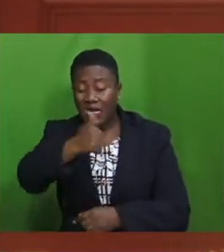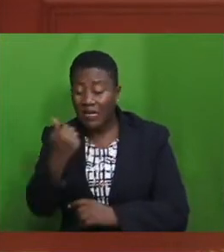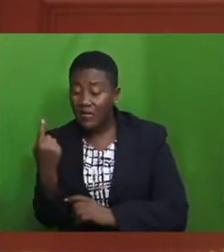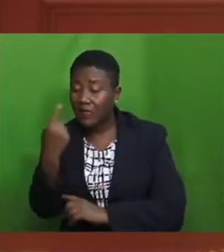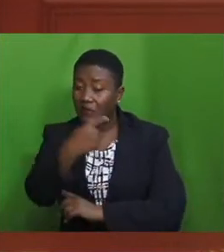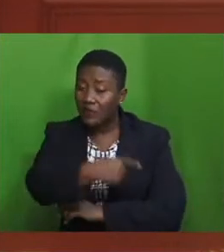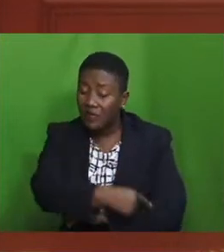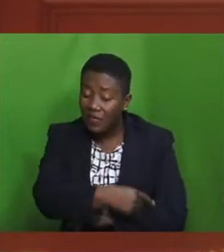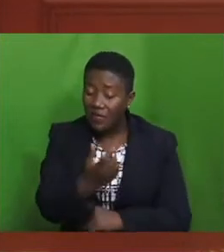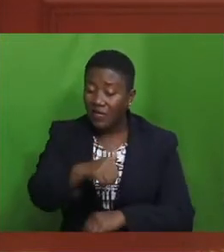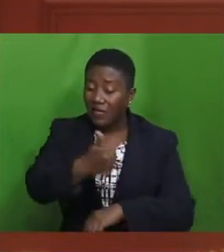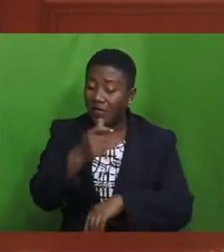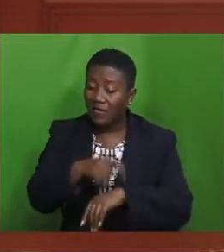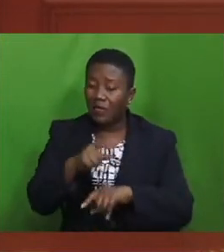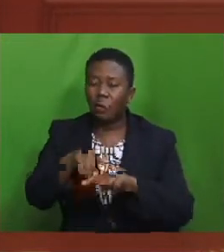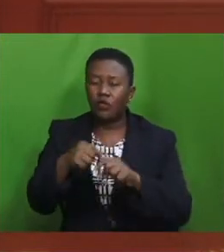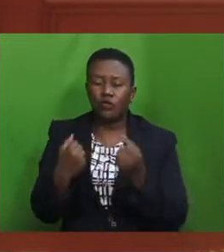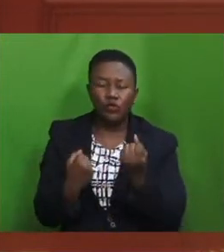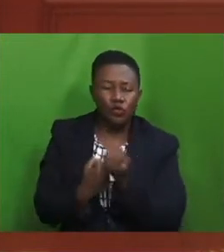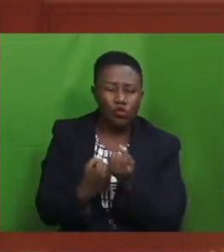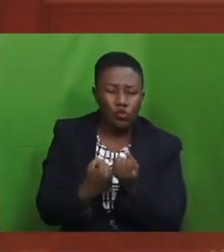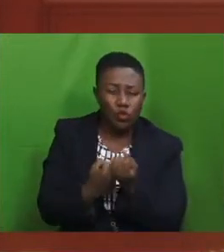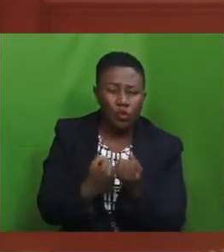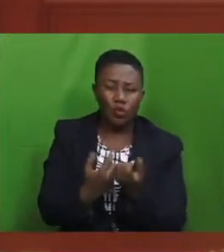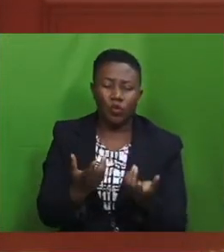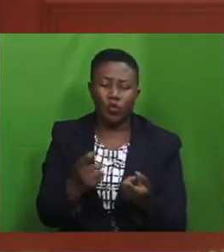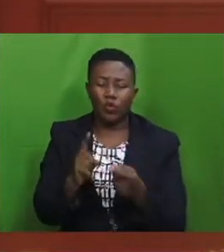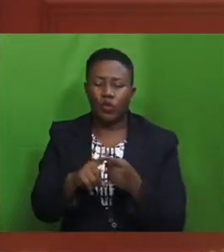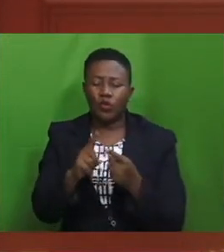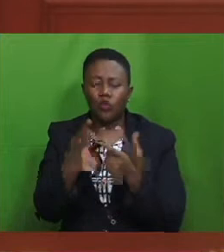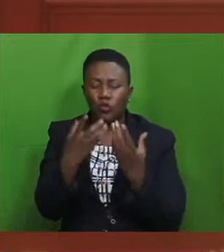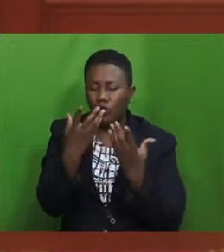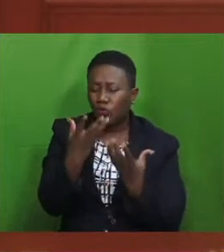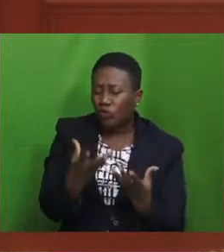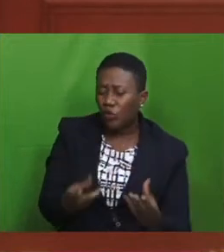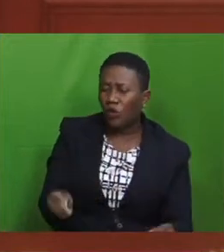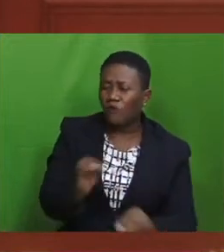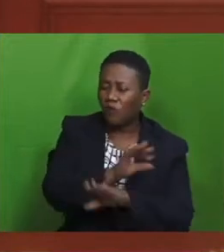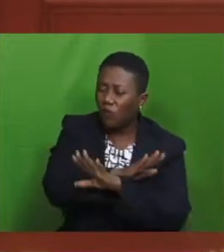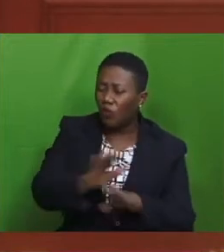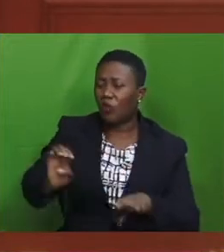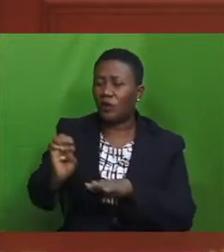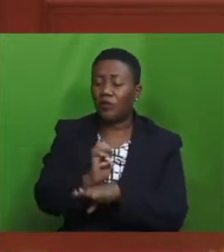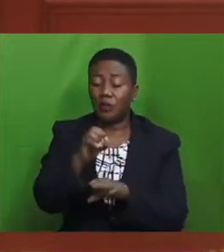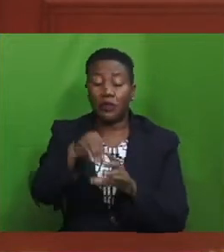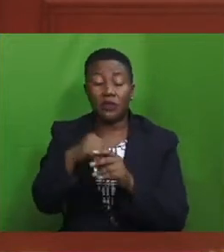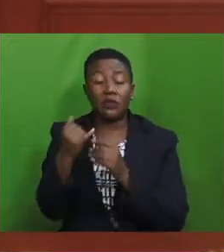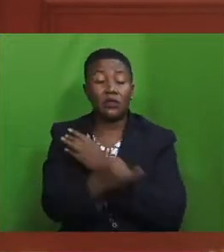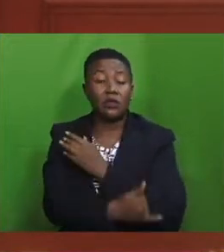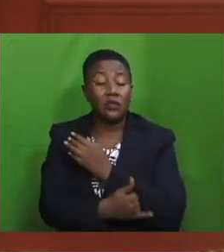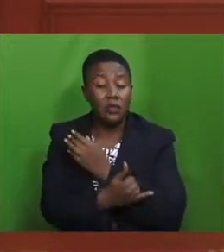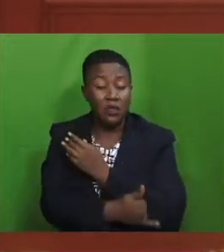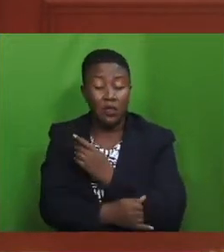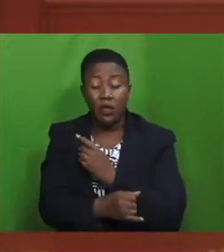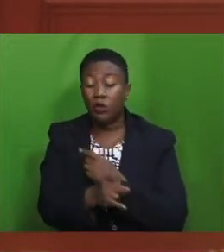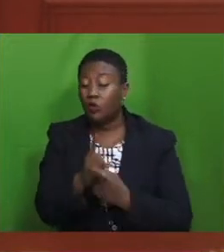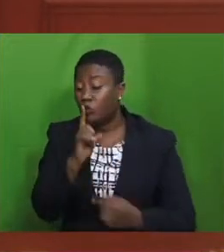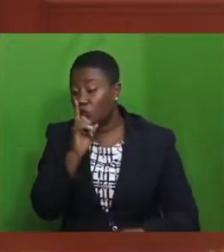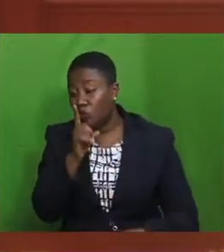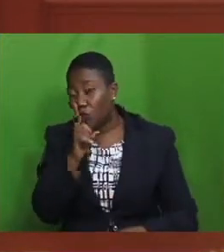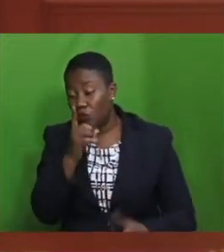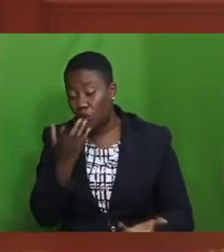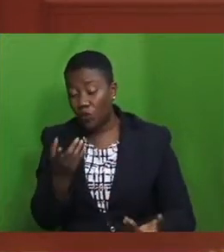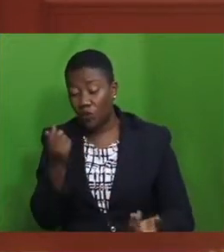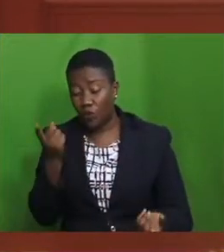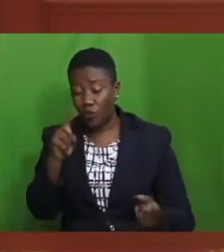the President to deal with the growing unemployment in our country. But realistic, when you say you are coming